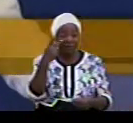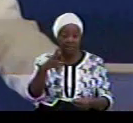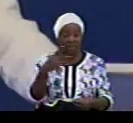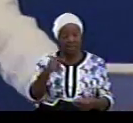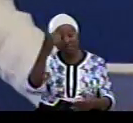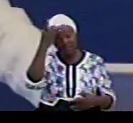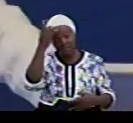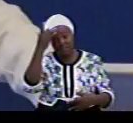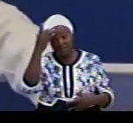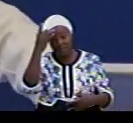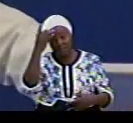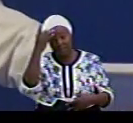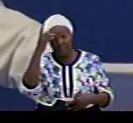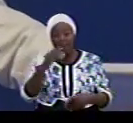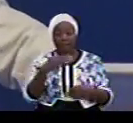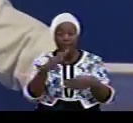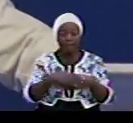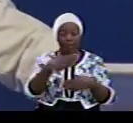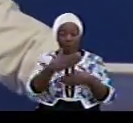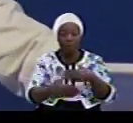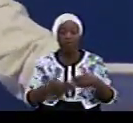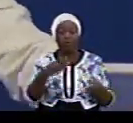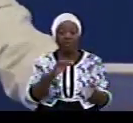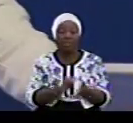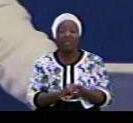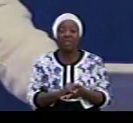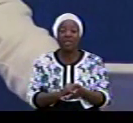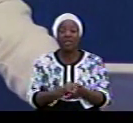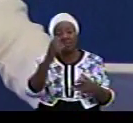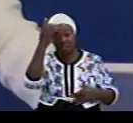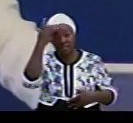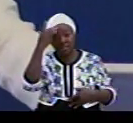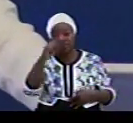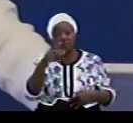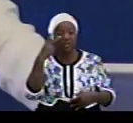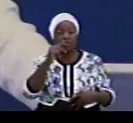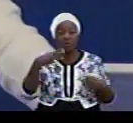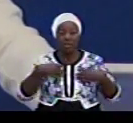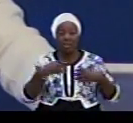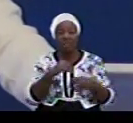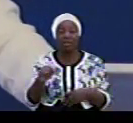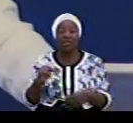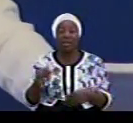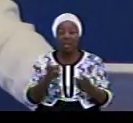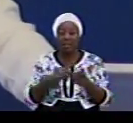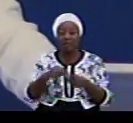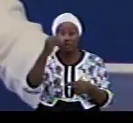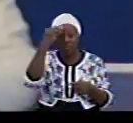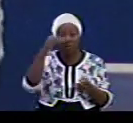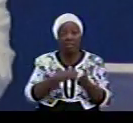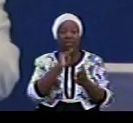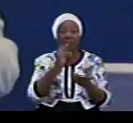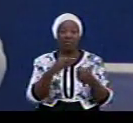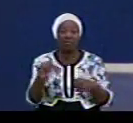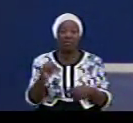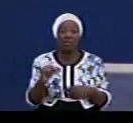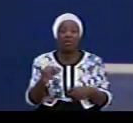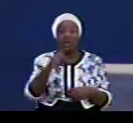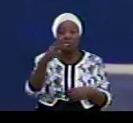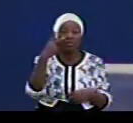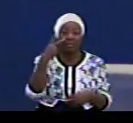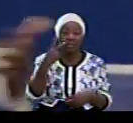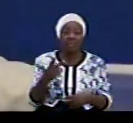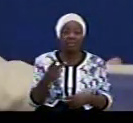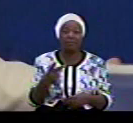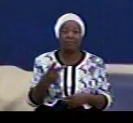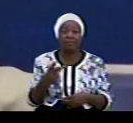sickness. Beyond that sickness, you see your healing, and you know it's coming. You see